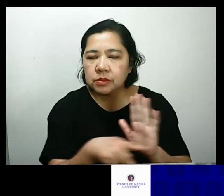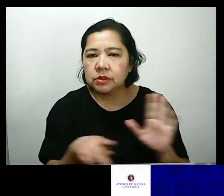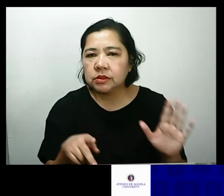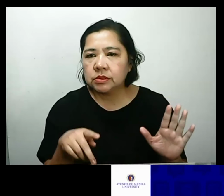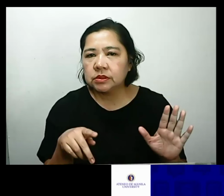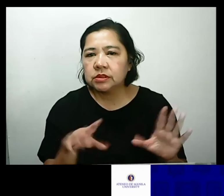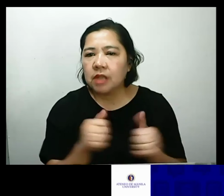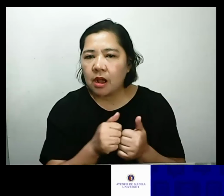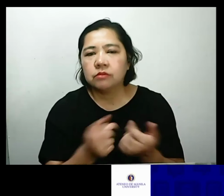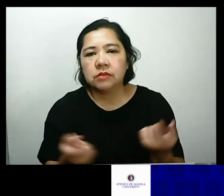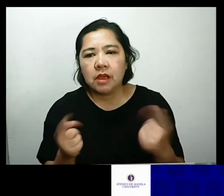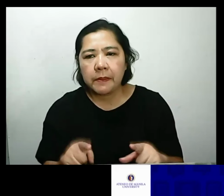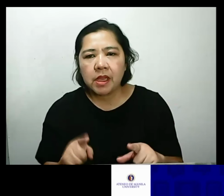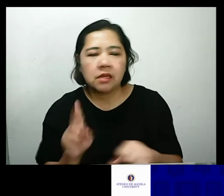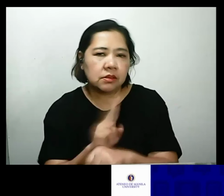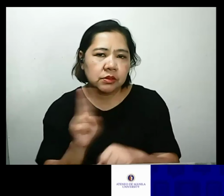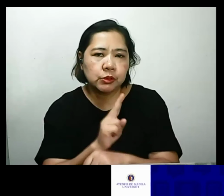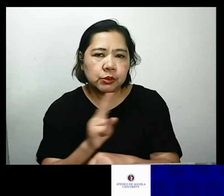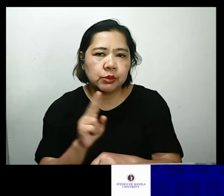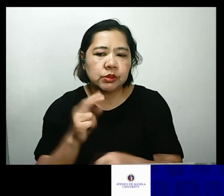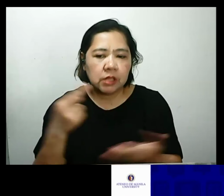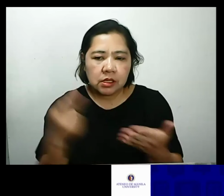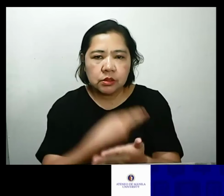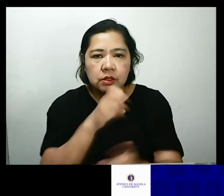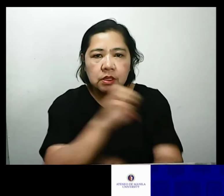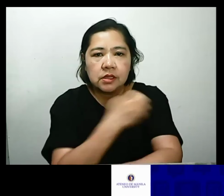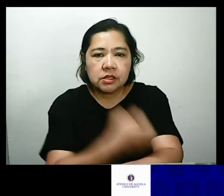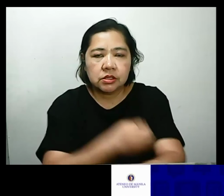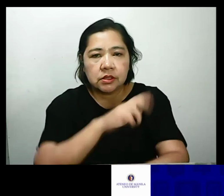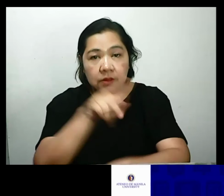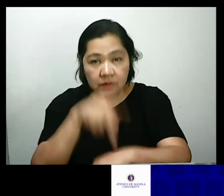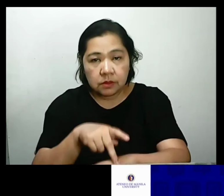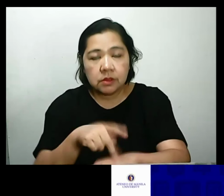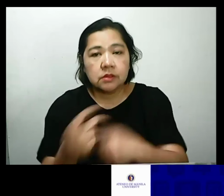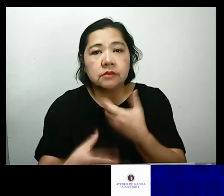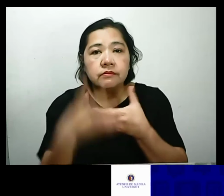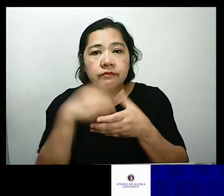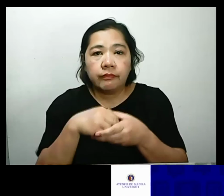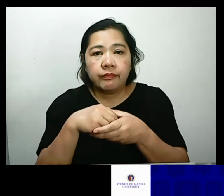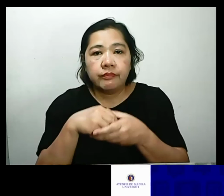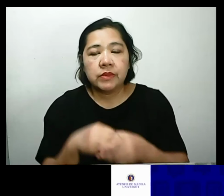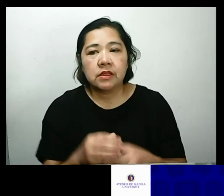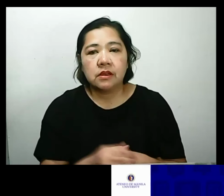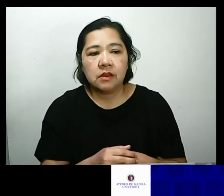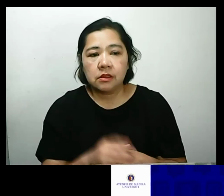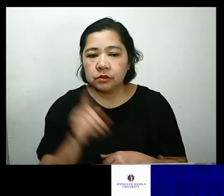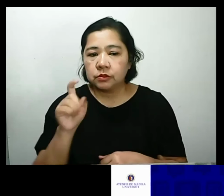Philippines, or how should we implement renewable energy in the Philippines. And one of those is should be